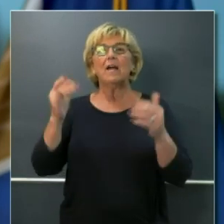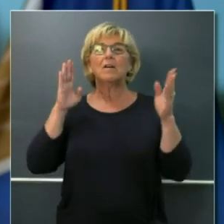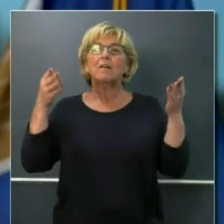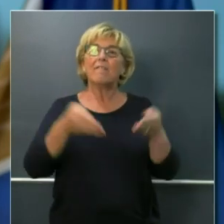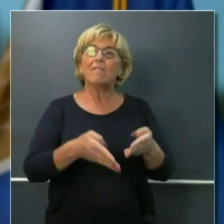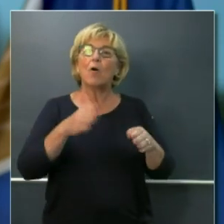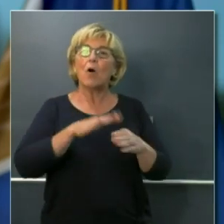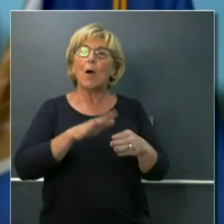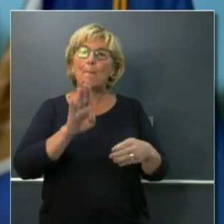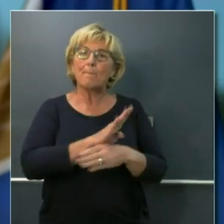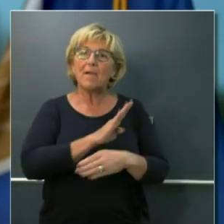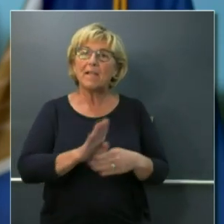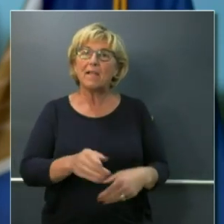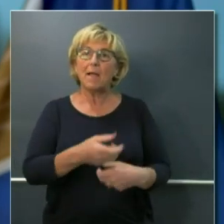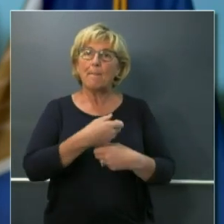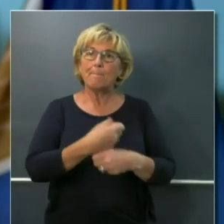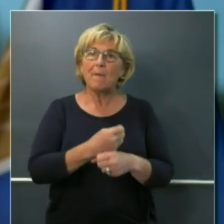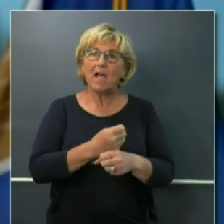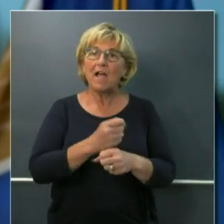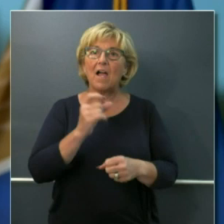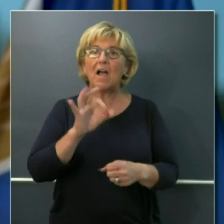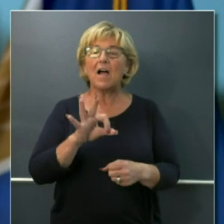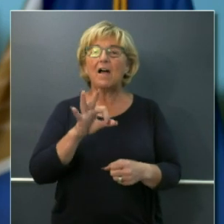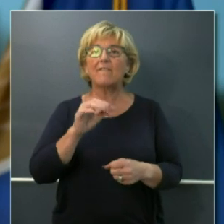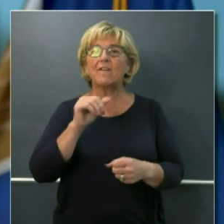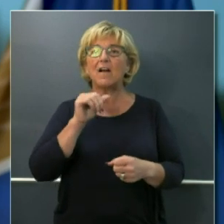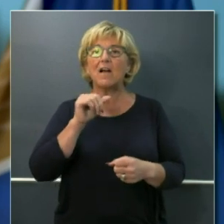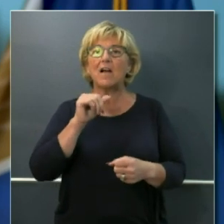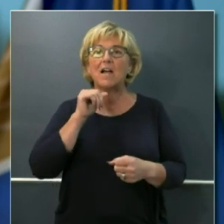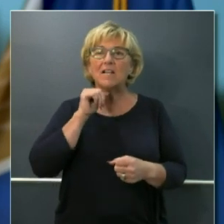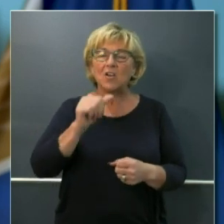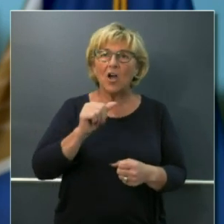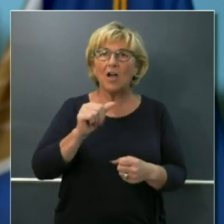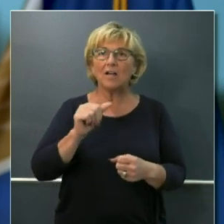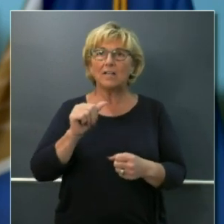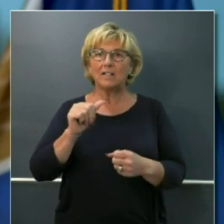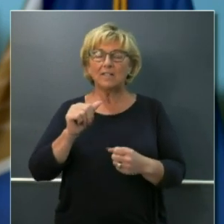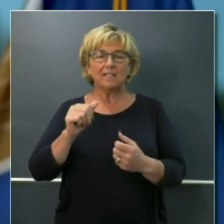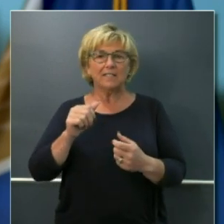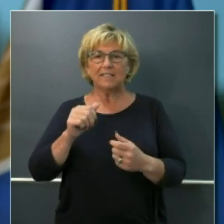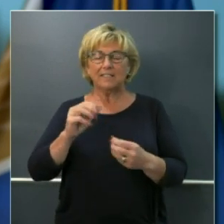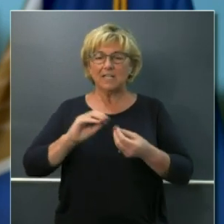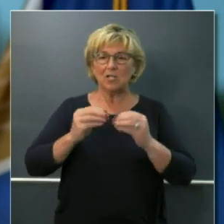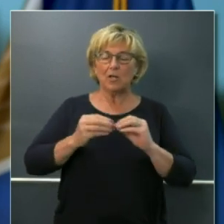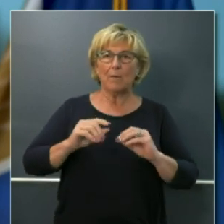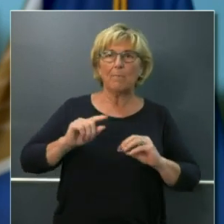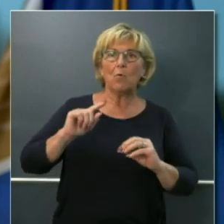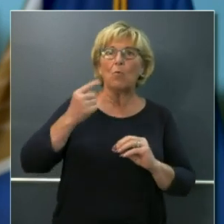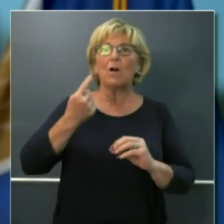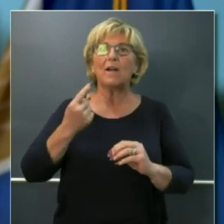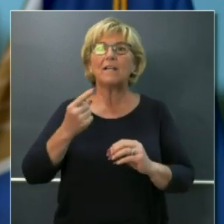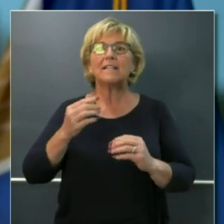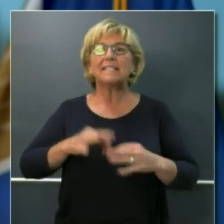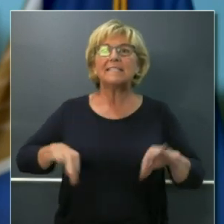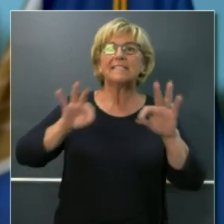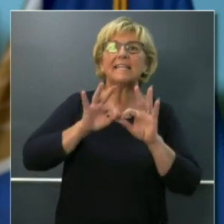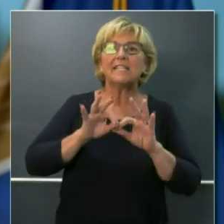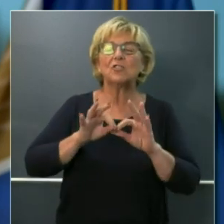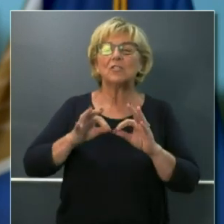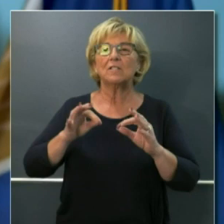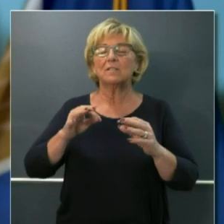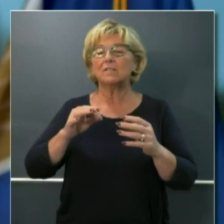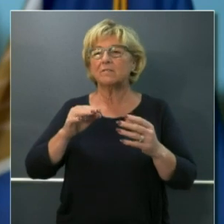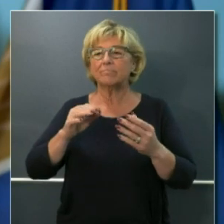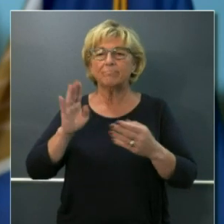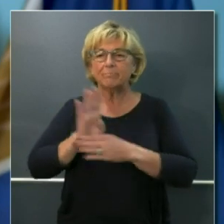around manufacturing of non-essential materials, logistics for non-essential movement, areas around